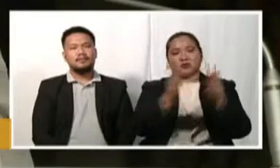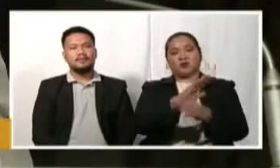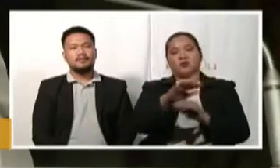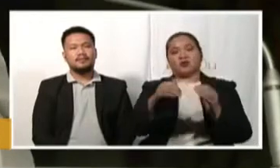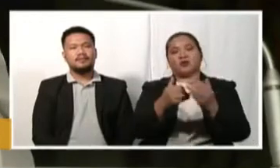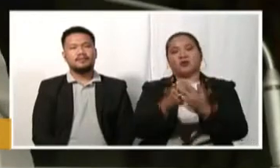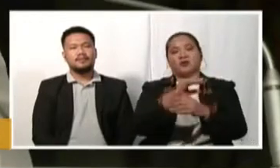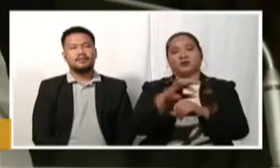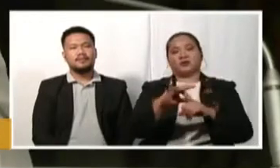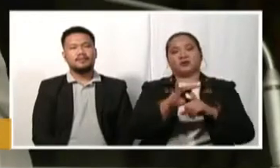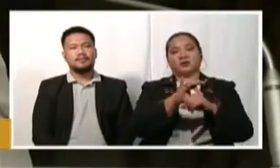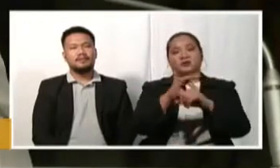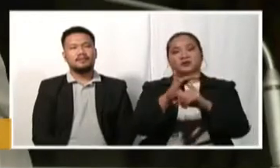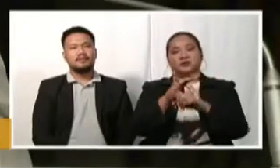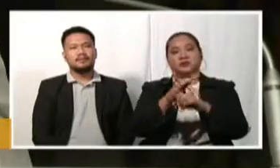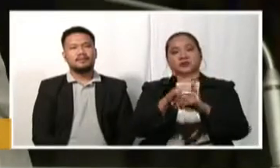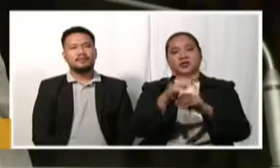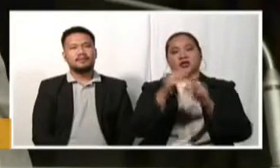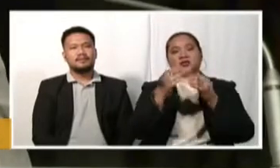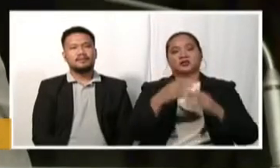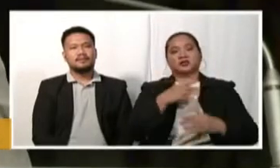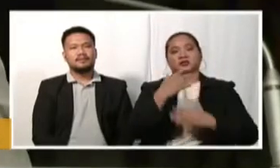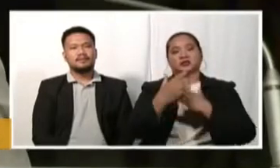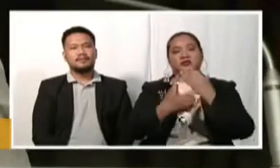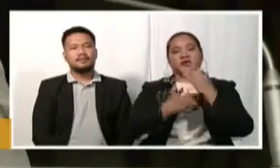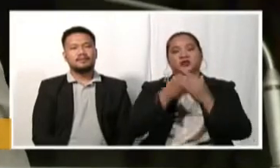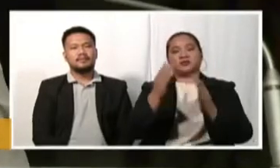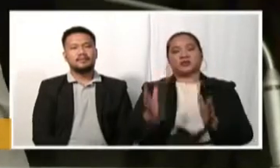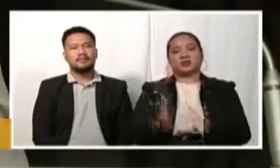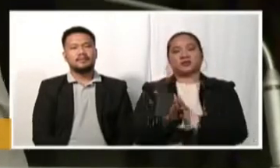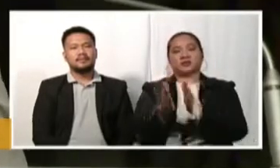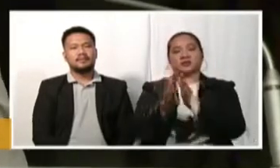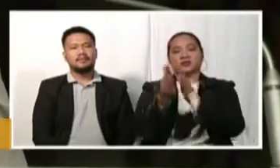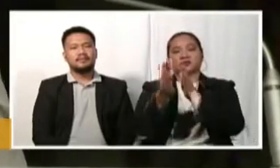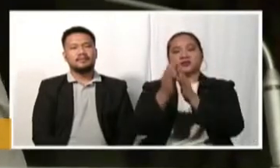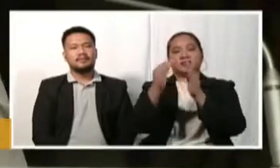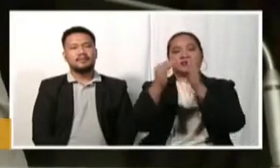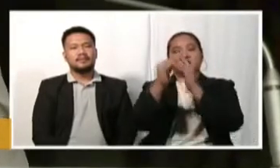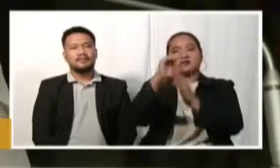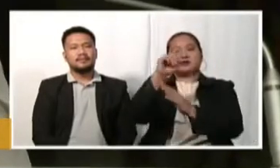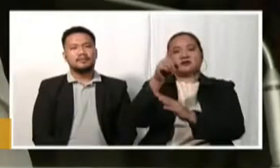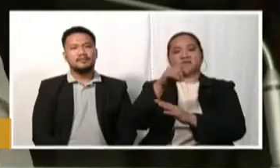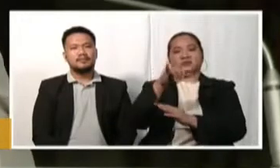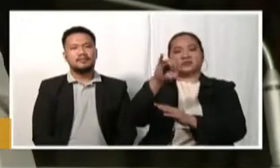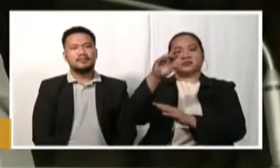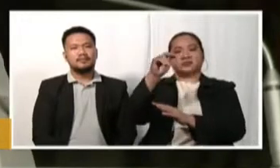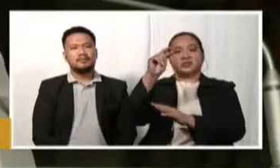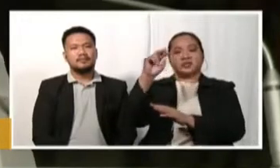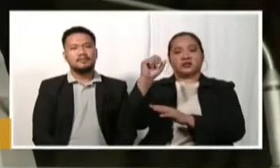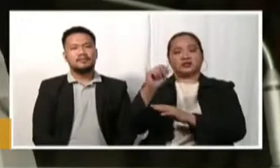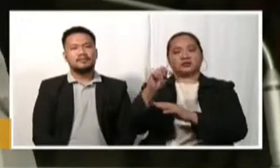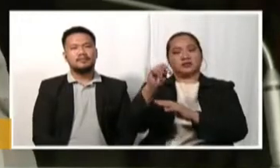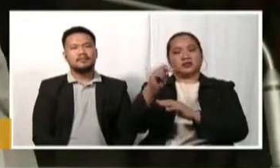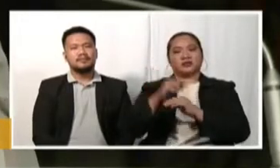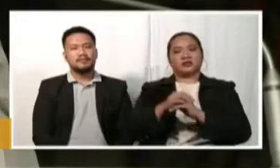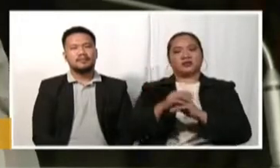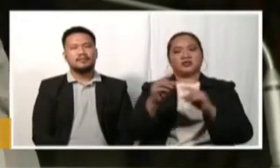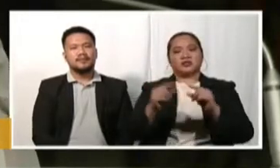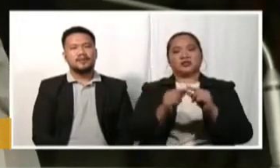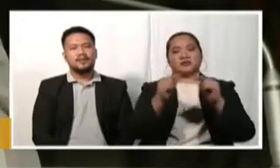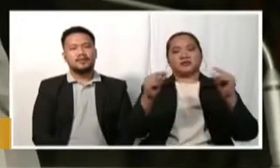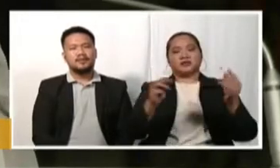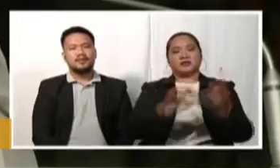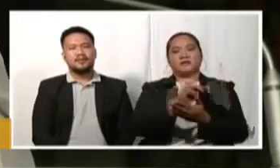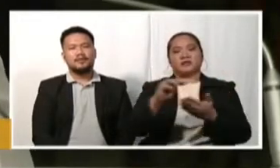earth. Shout with exultation, O city of Zion, for great in your